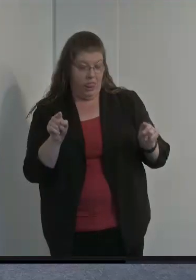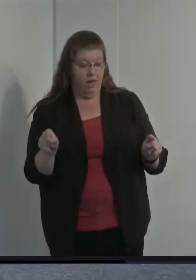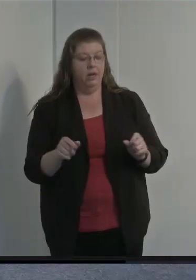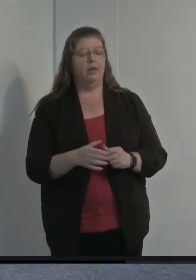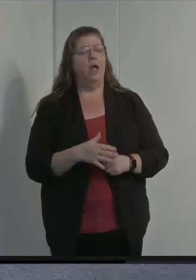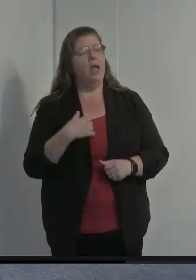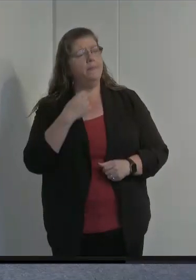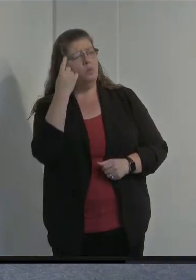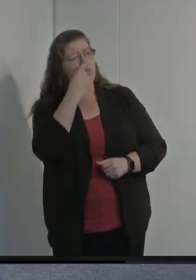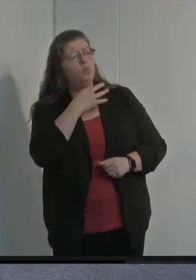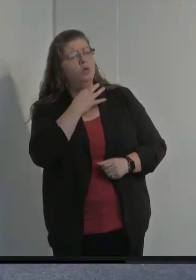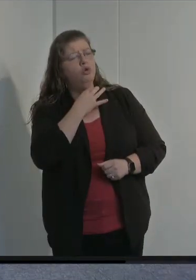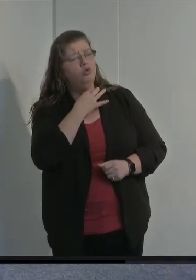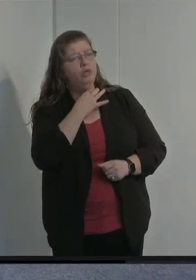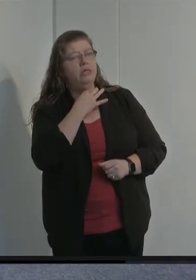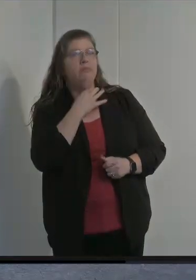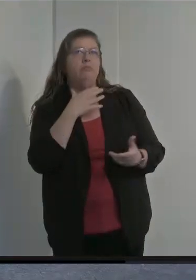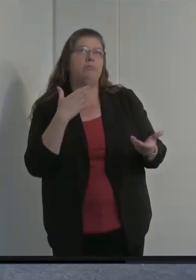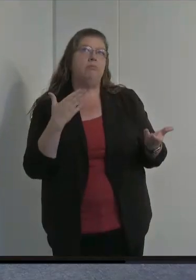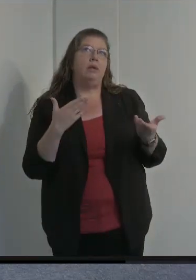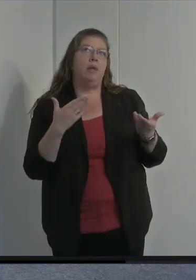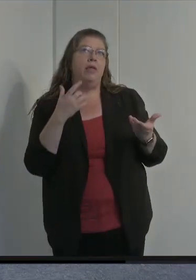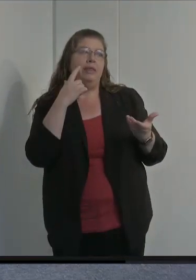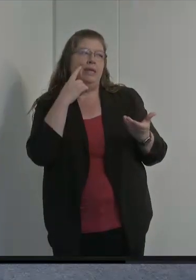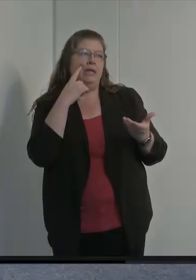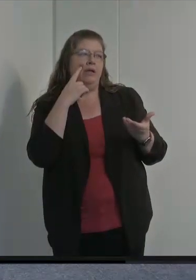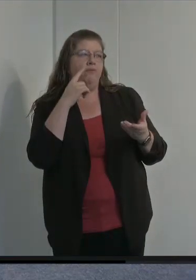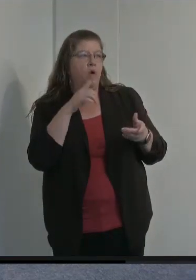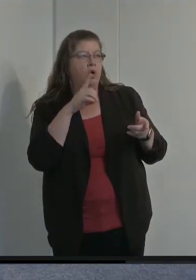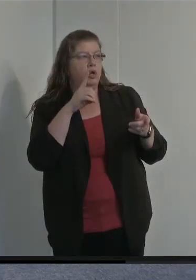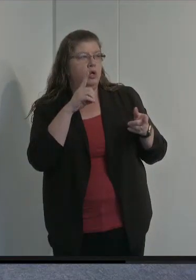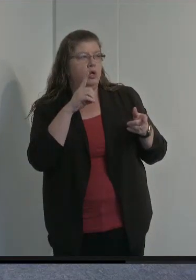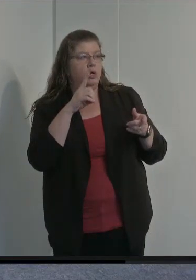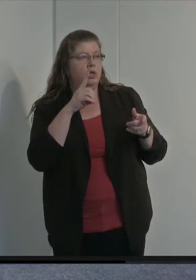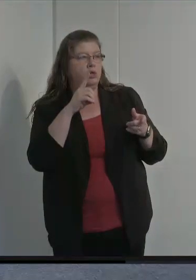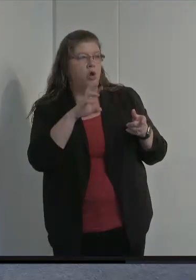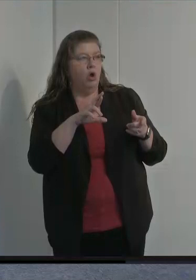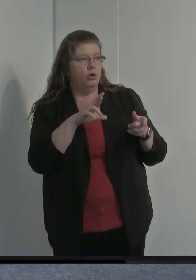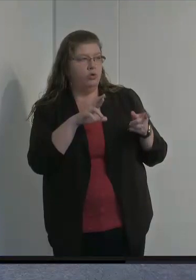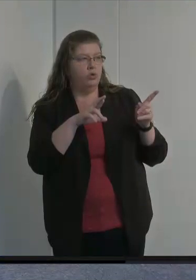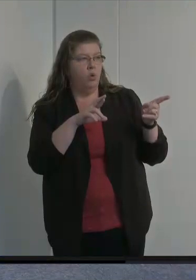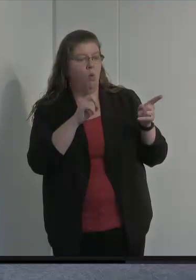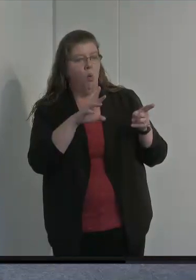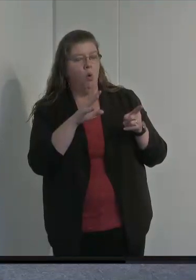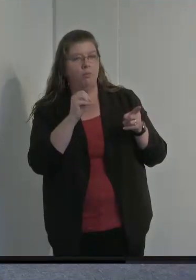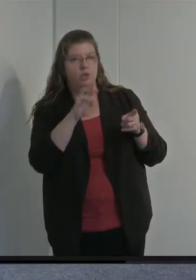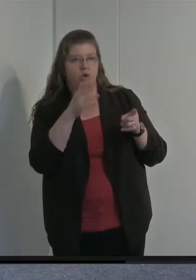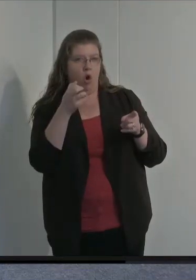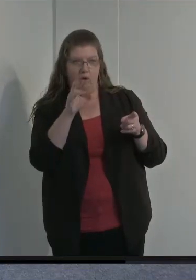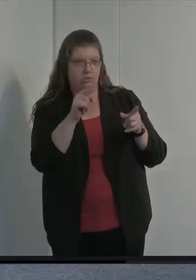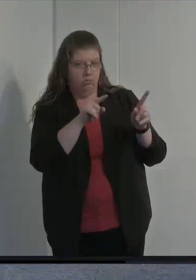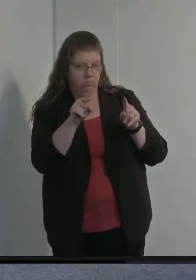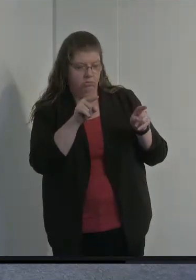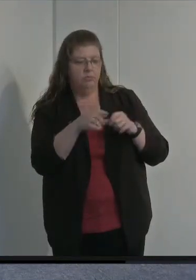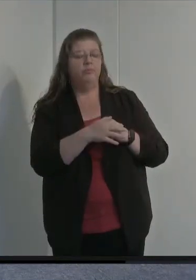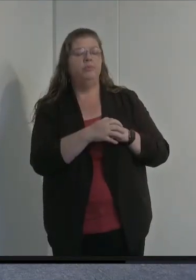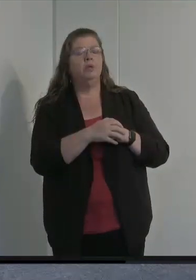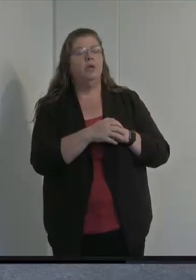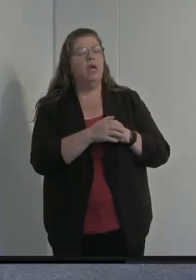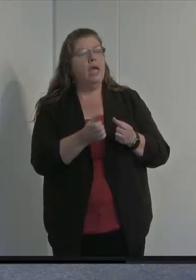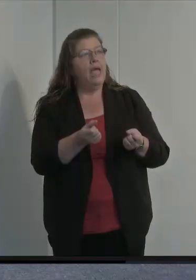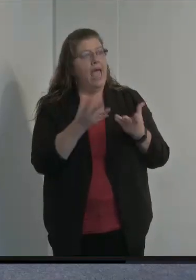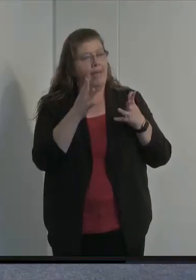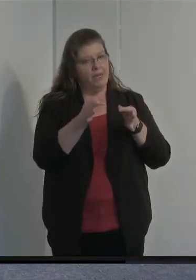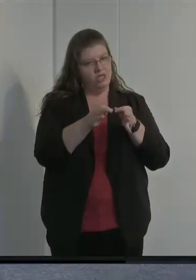wondering, and maybe I think this is for Dr. Batson or Ms. Batson, but also for Mr. Hart. How much are